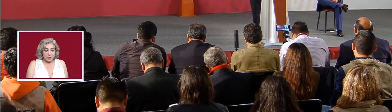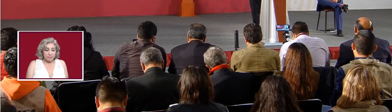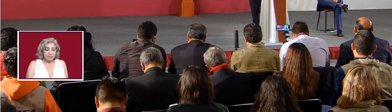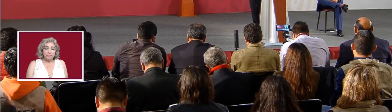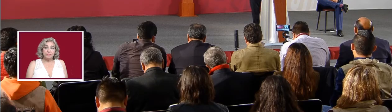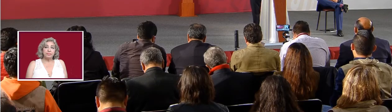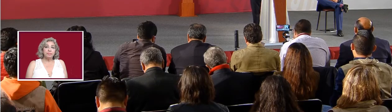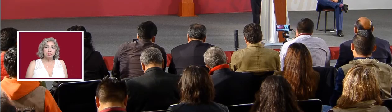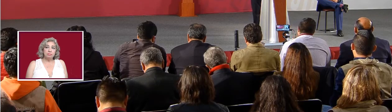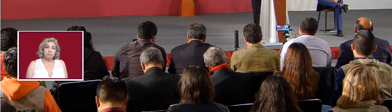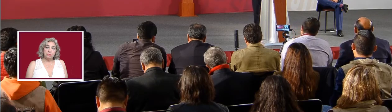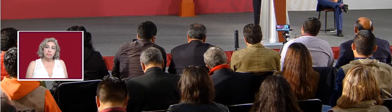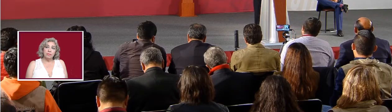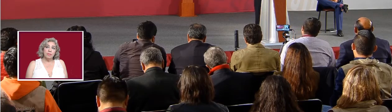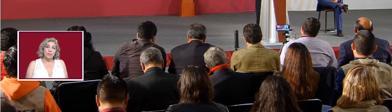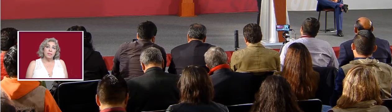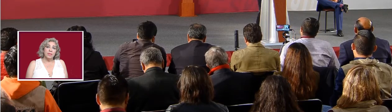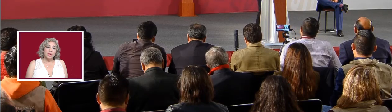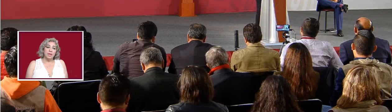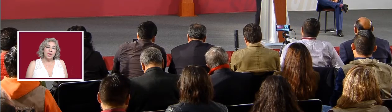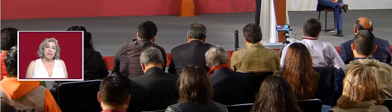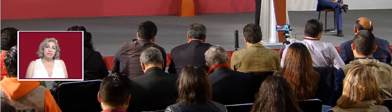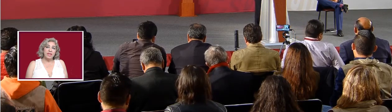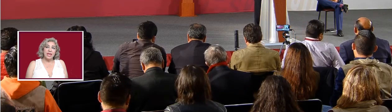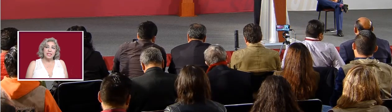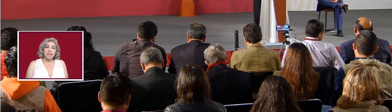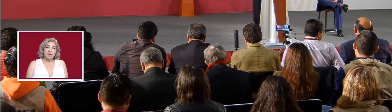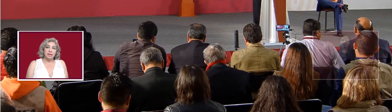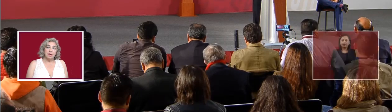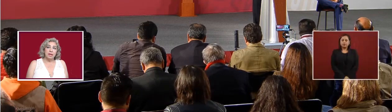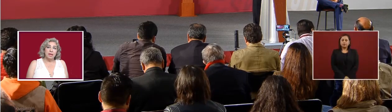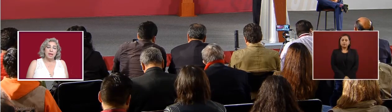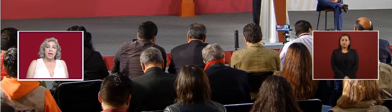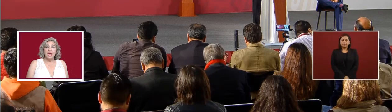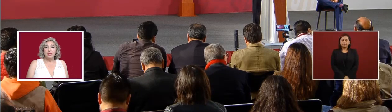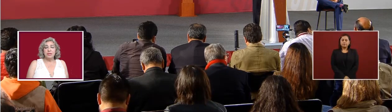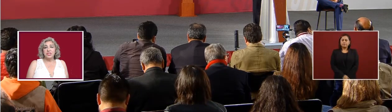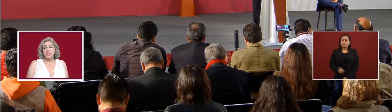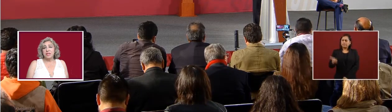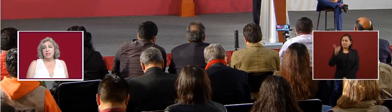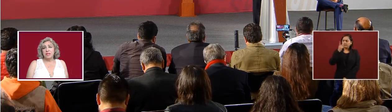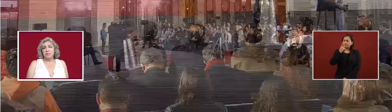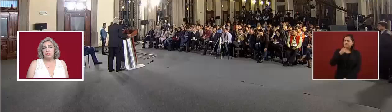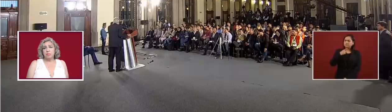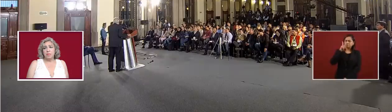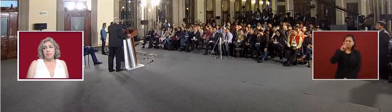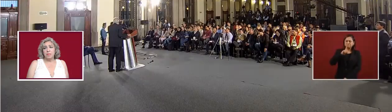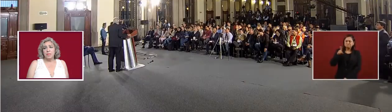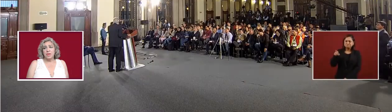Scheman, and if they ask, how is she,